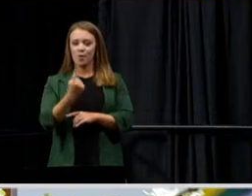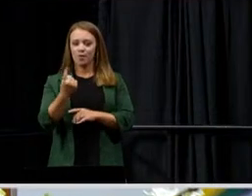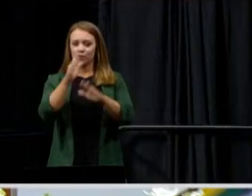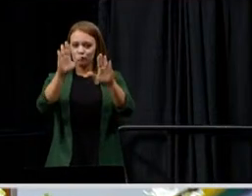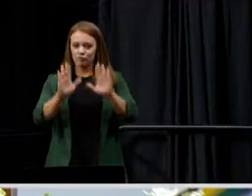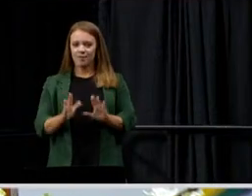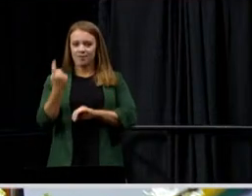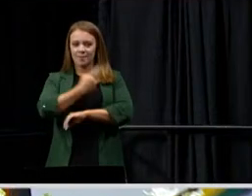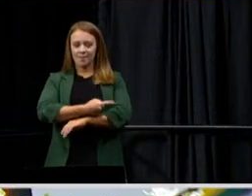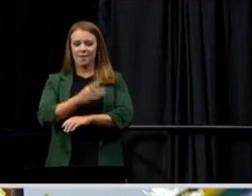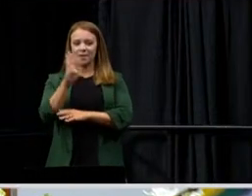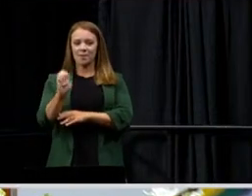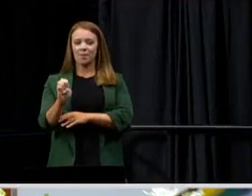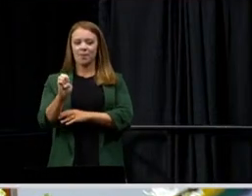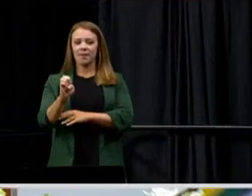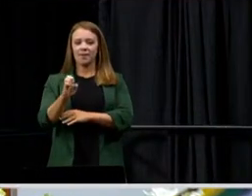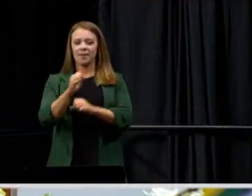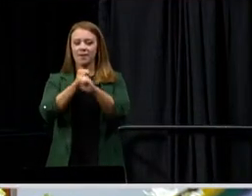Defender.